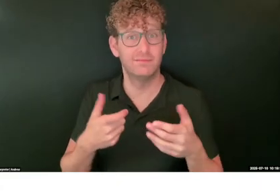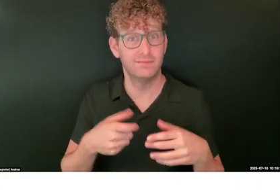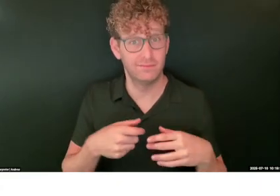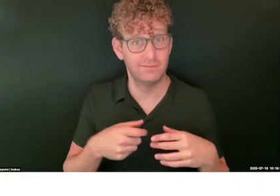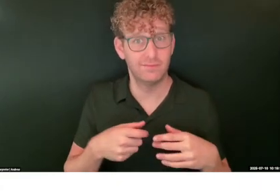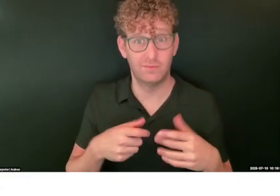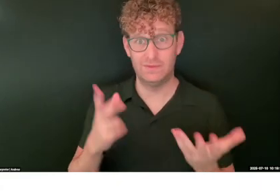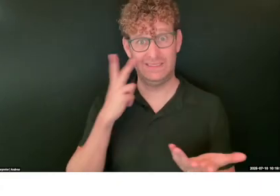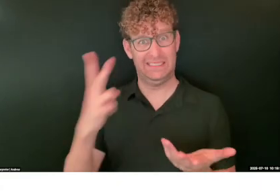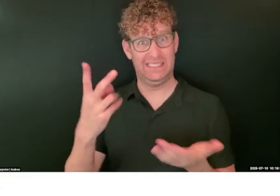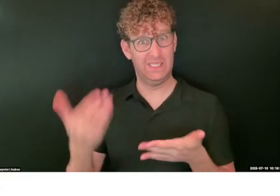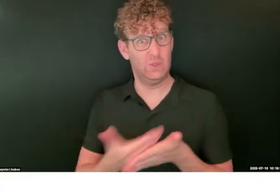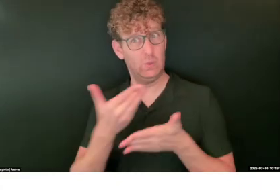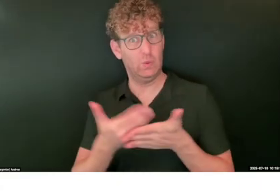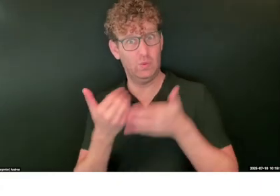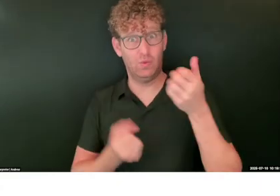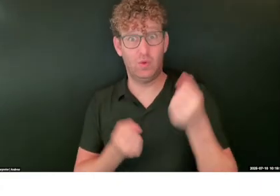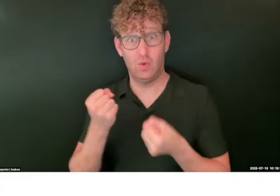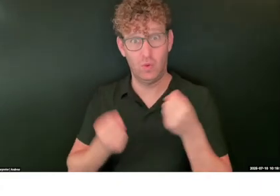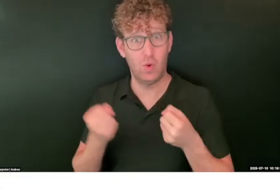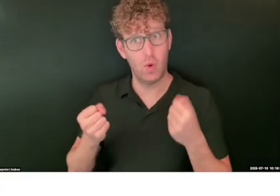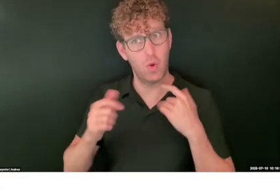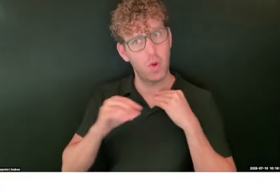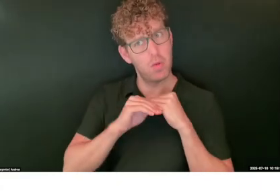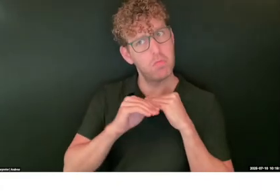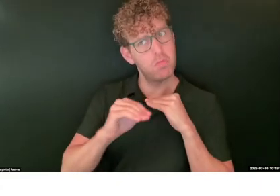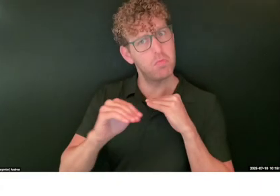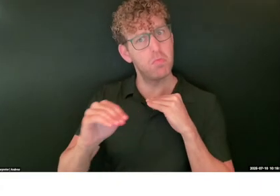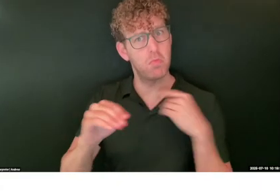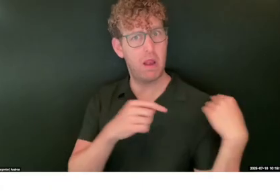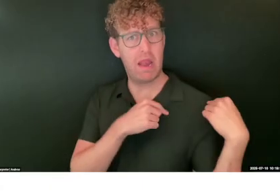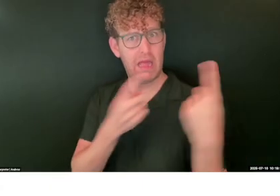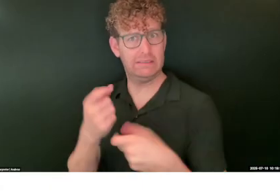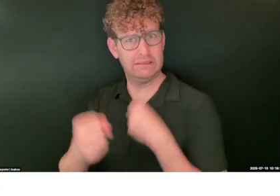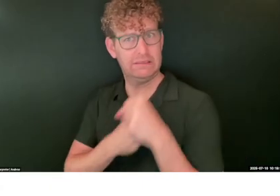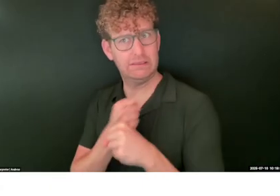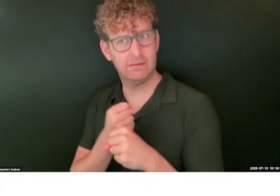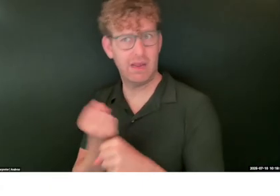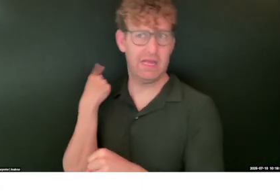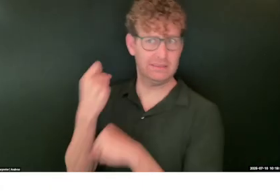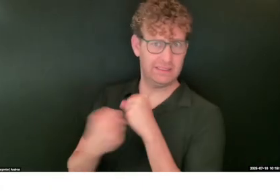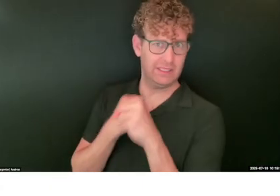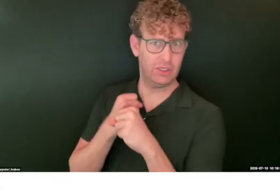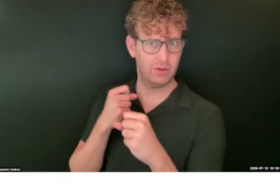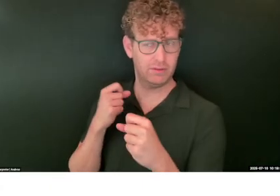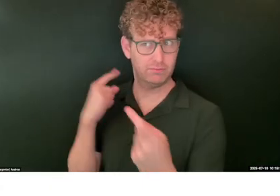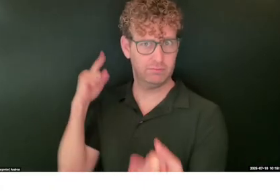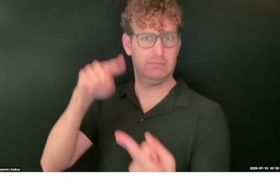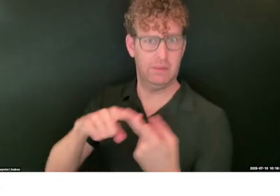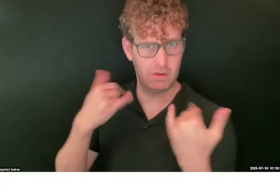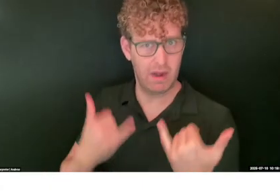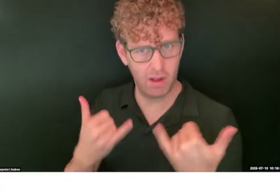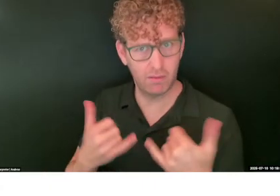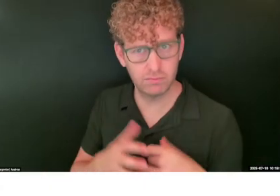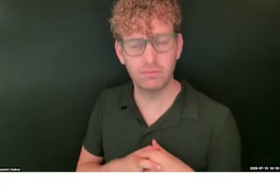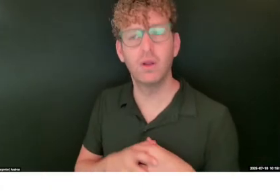have been relatively stable over the last year and into the summer of 2025. Used vehicle prices went on something of a wild